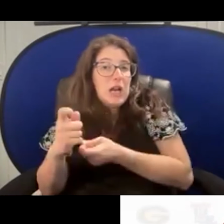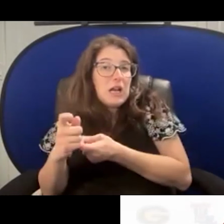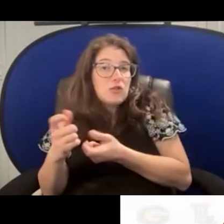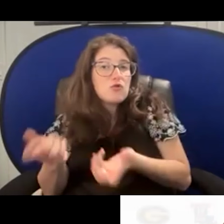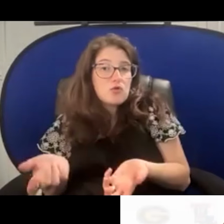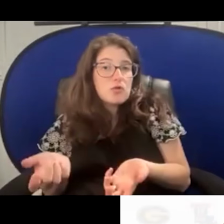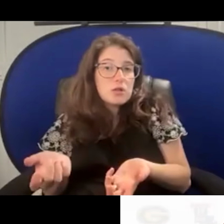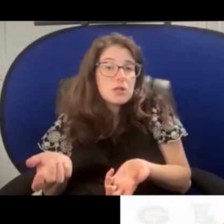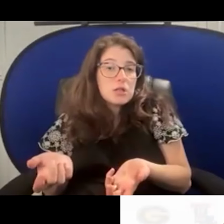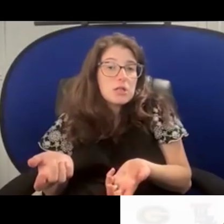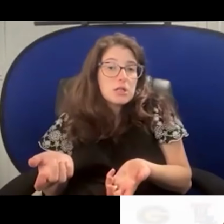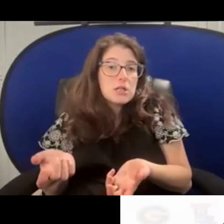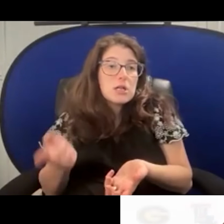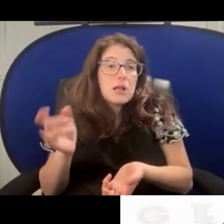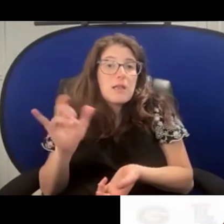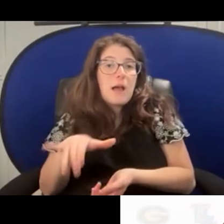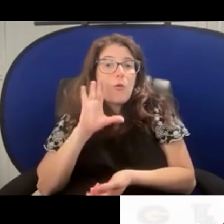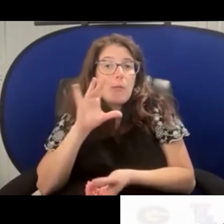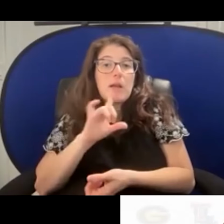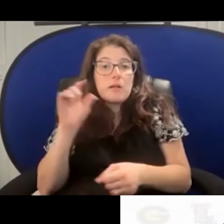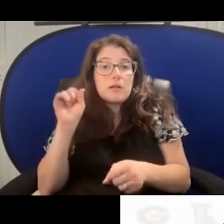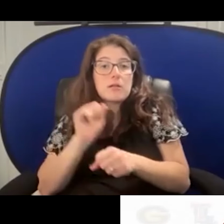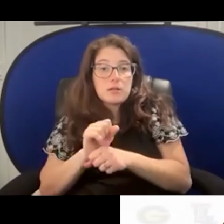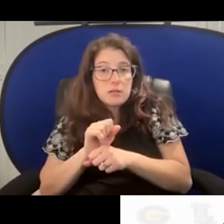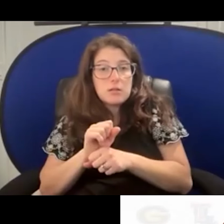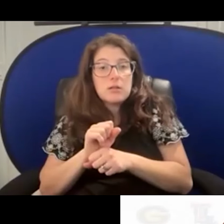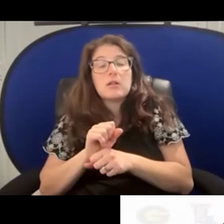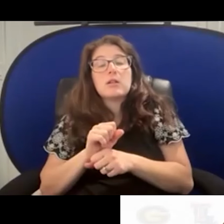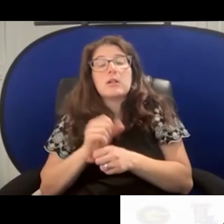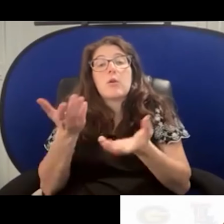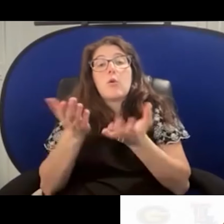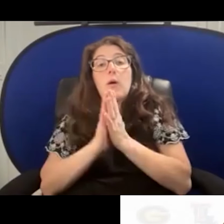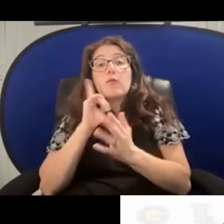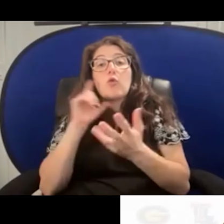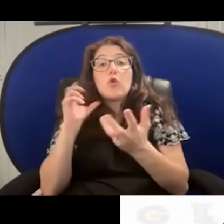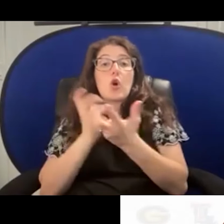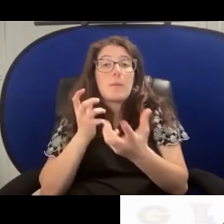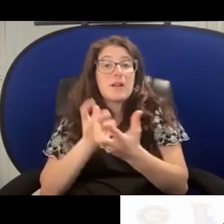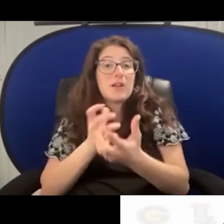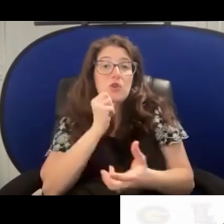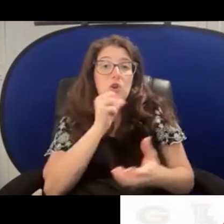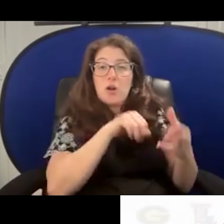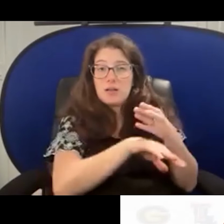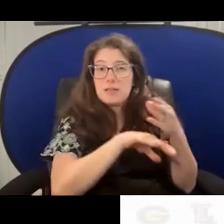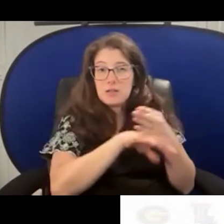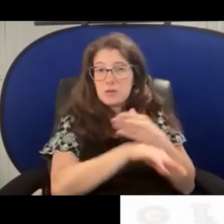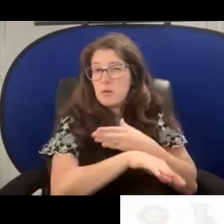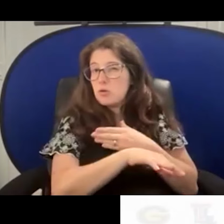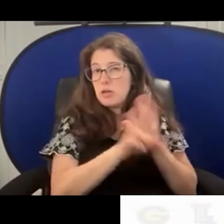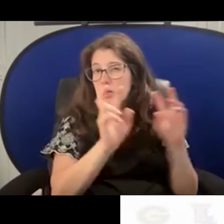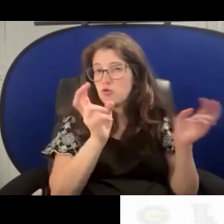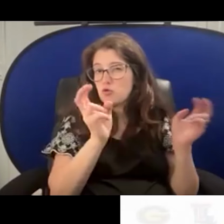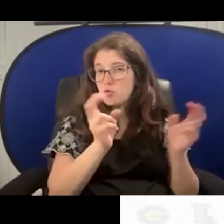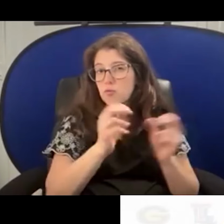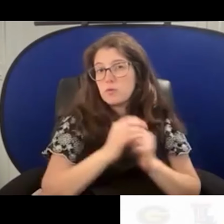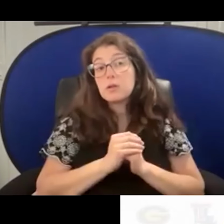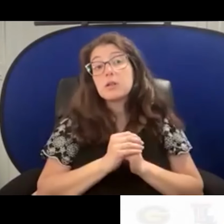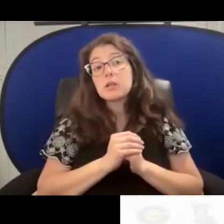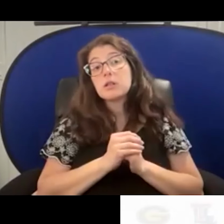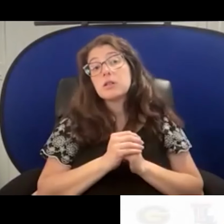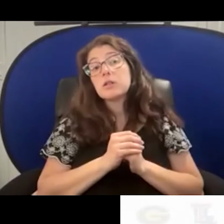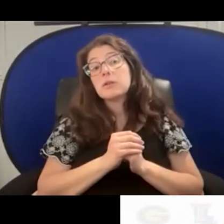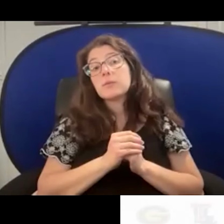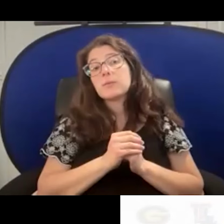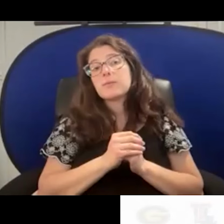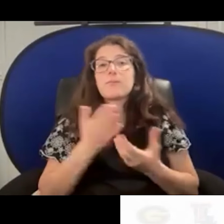be an actual accommodation request rather than an accessibility thing. And that's not a